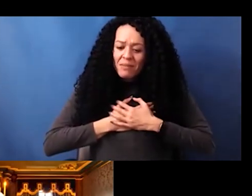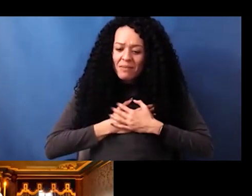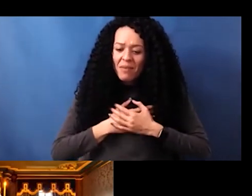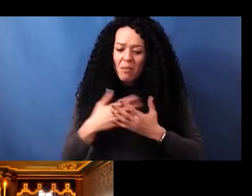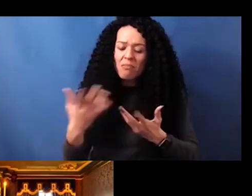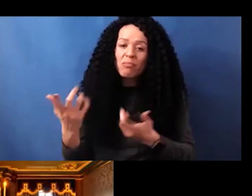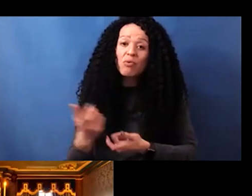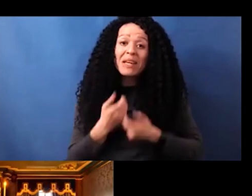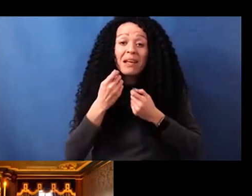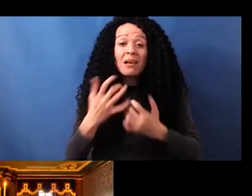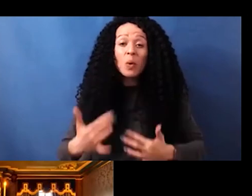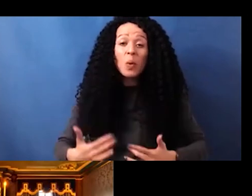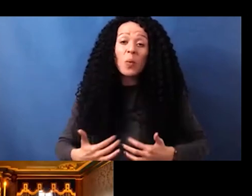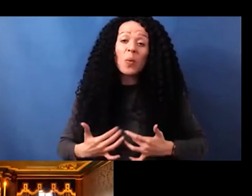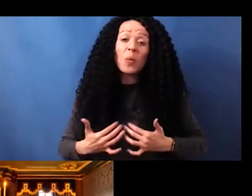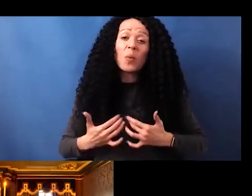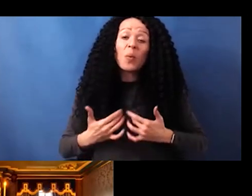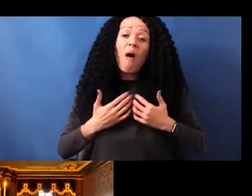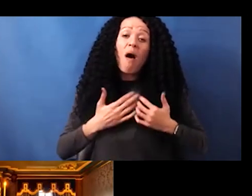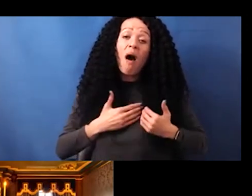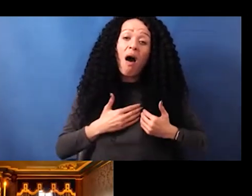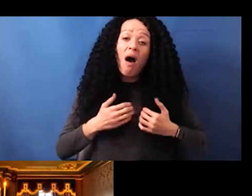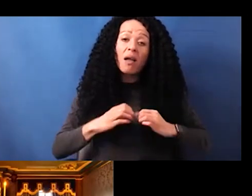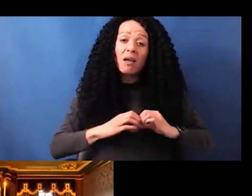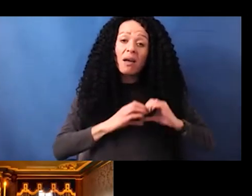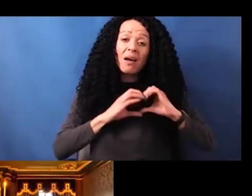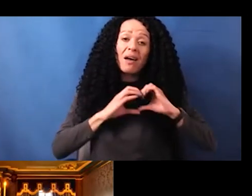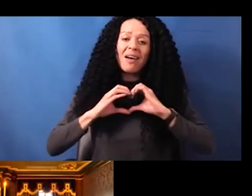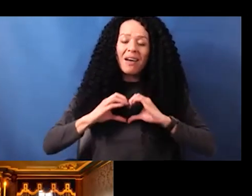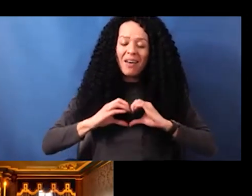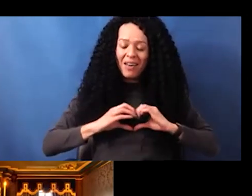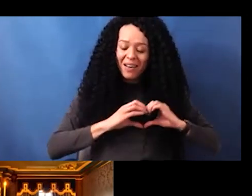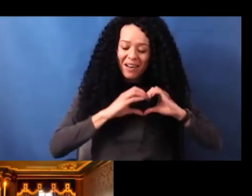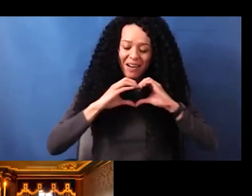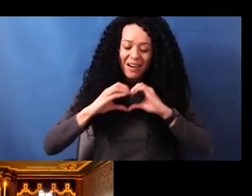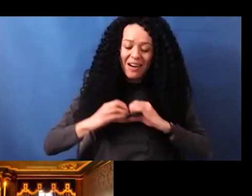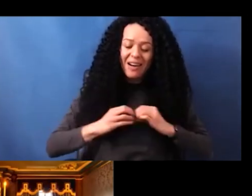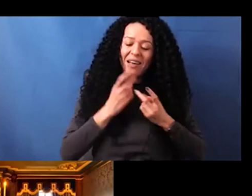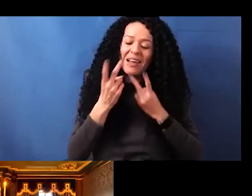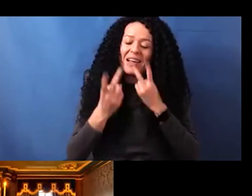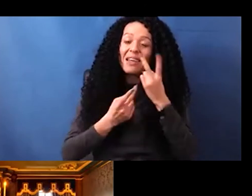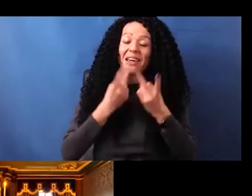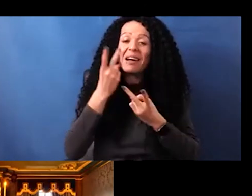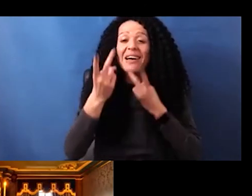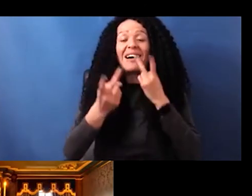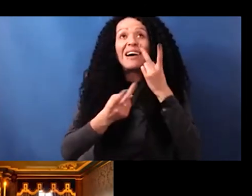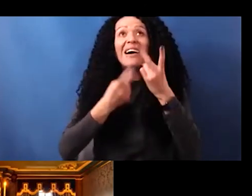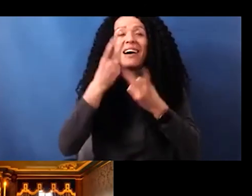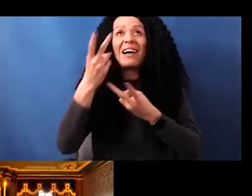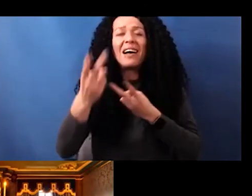thrilling through the heart, a joy so